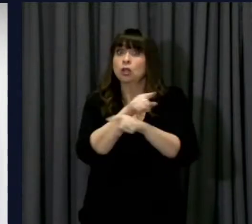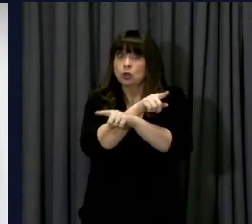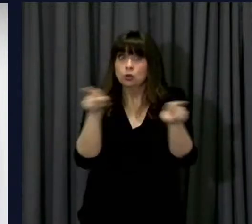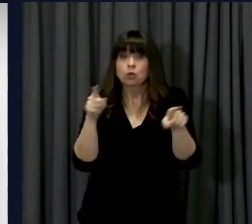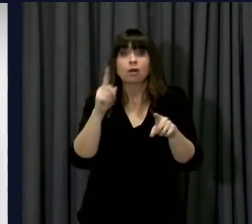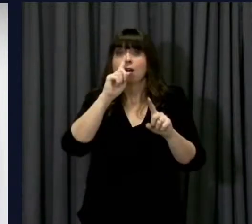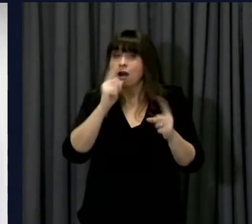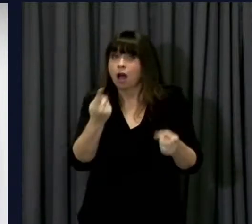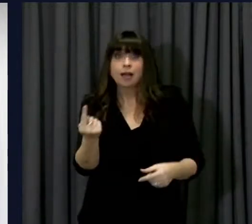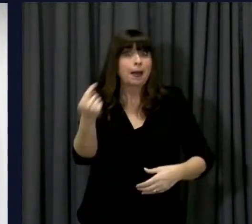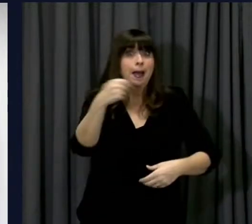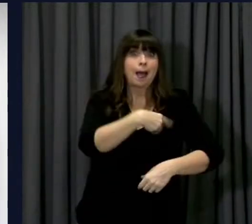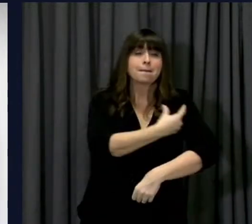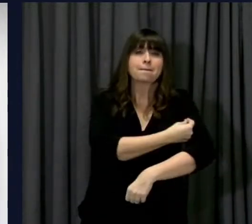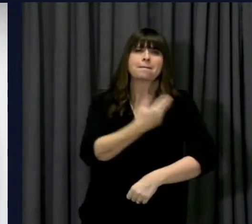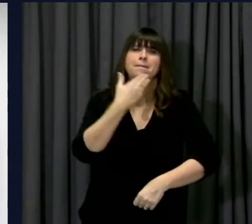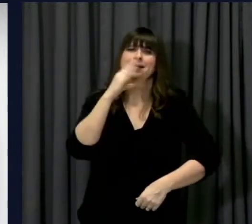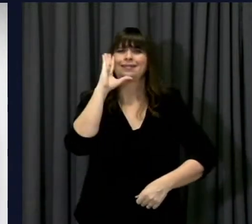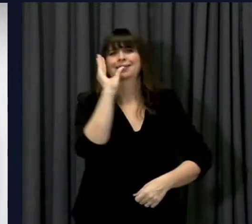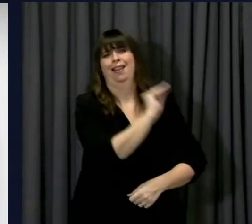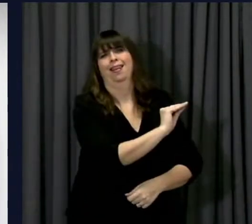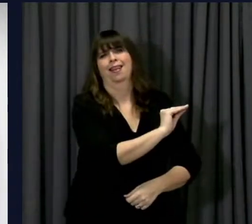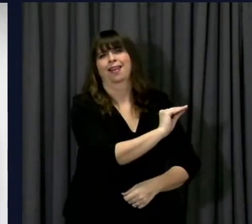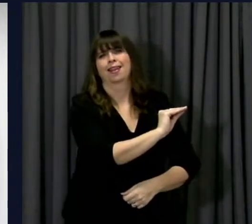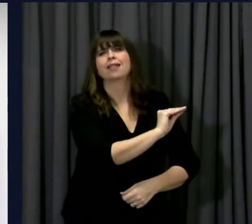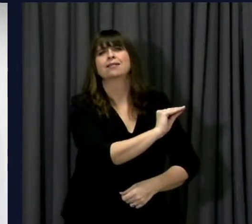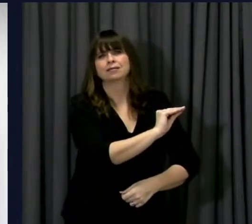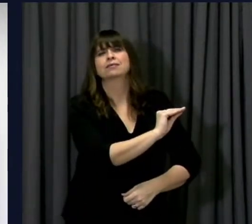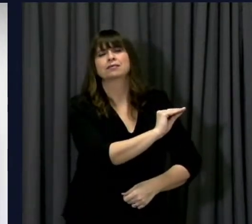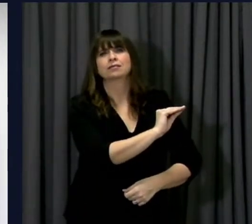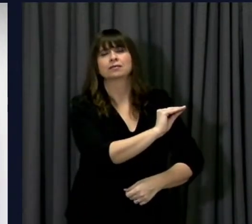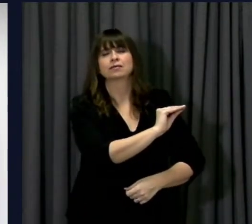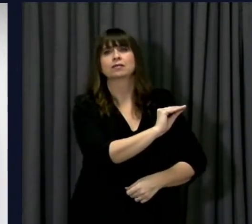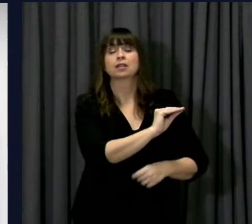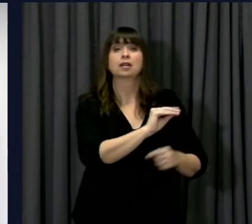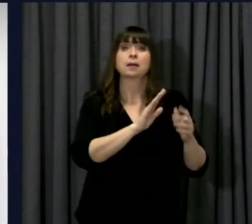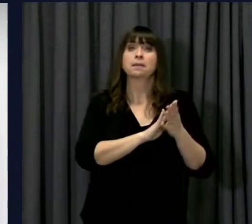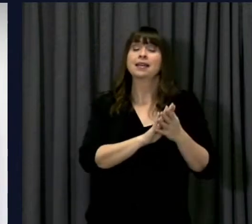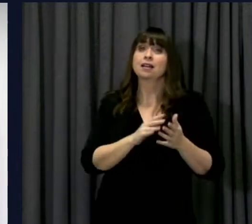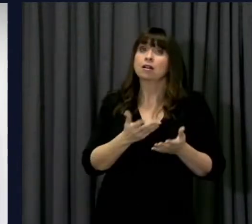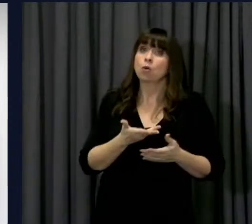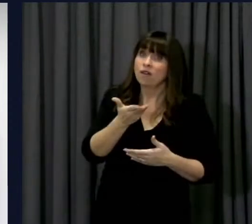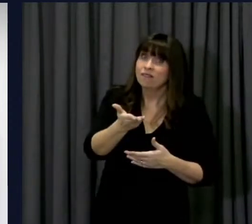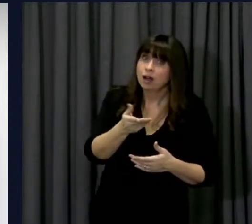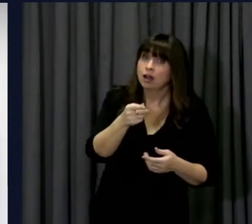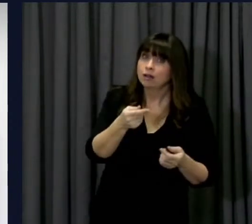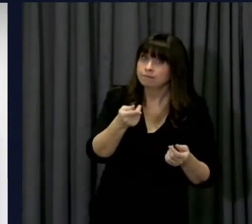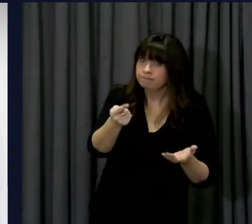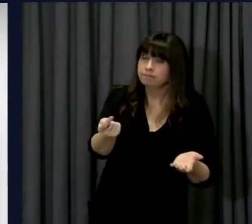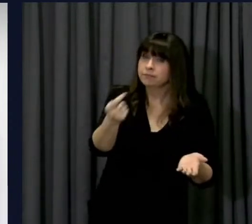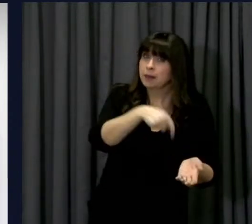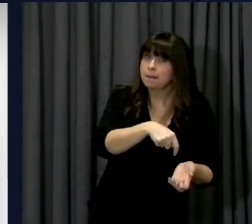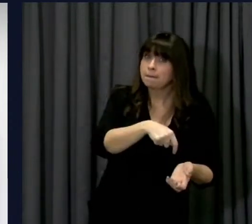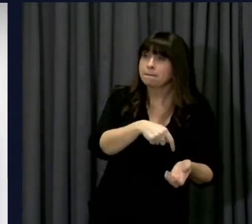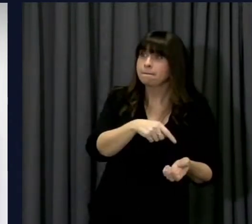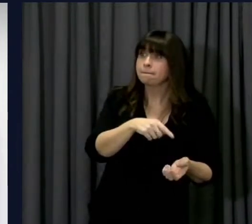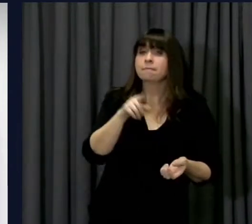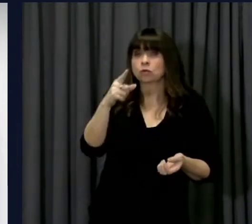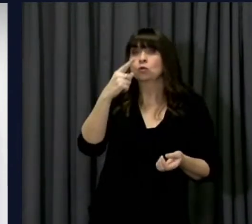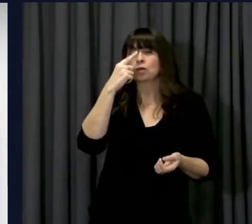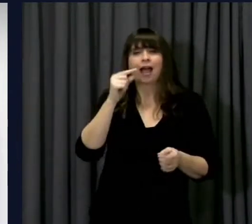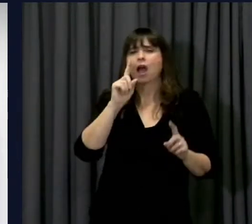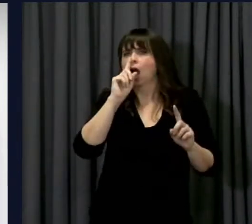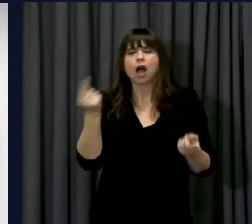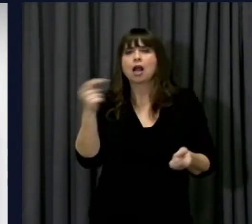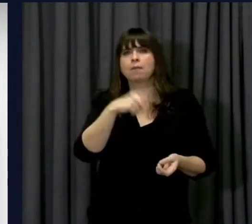to let the vaccination team know as soon as possible. With the vaccination contact, offering people an appointment, there is a way to contact to make clear if